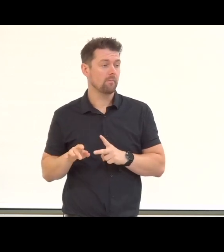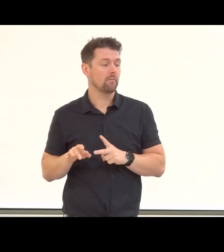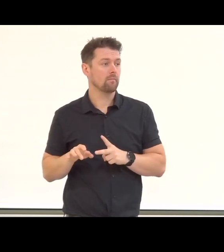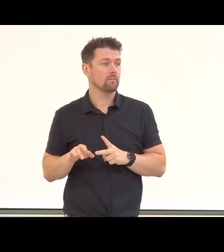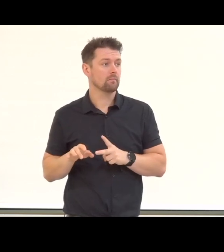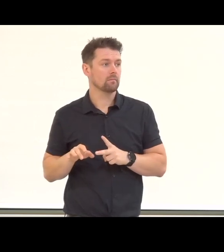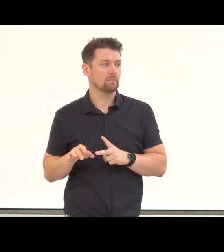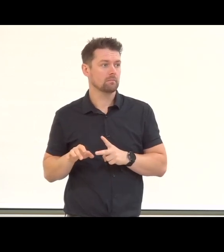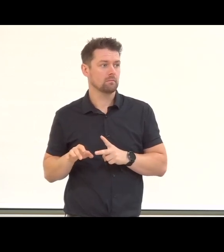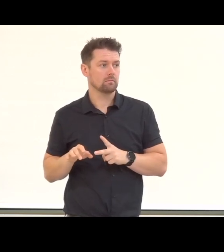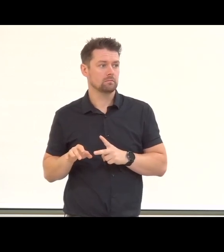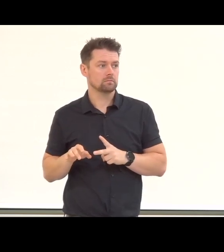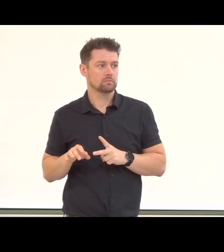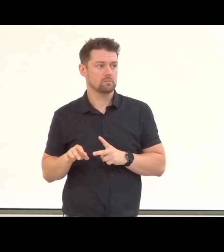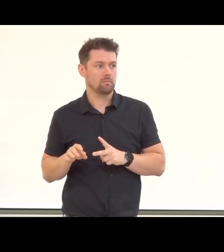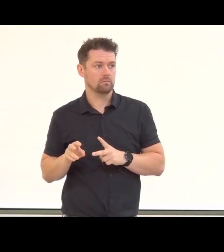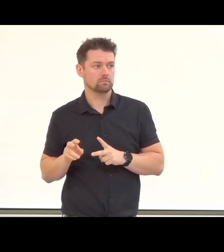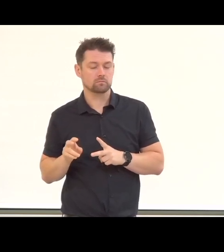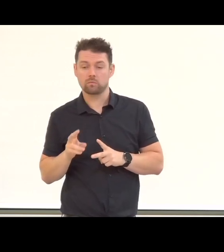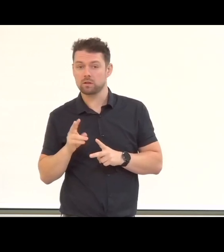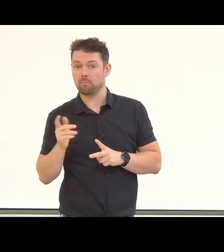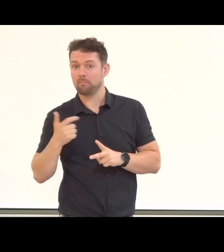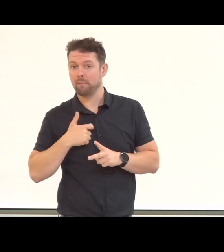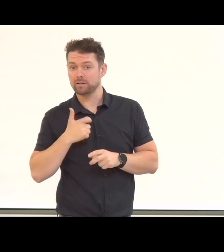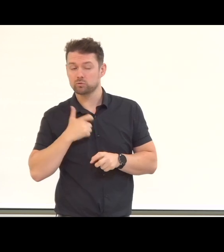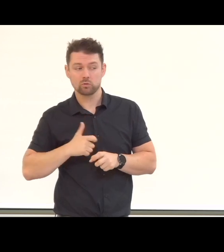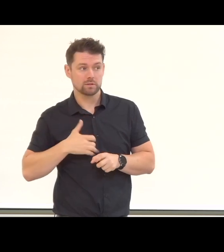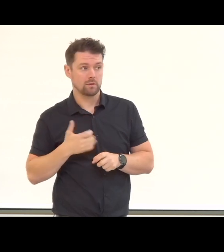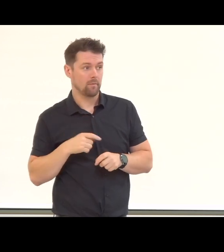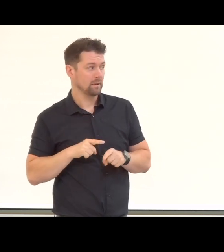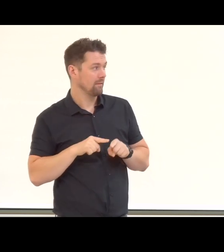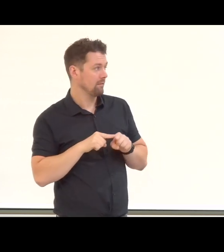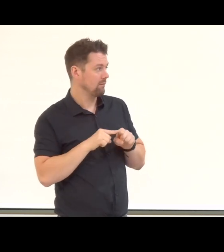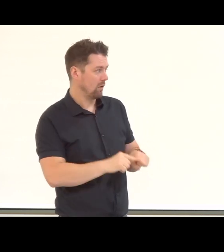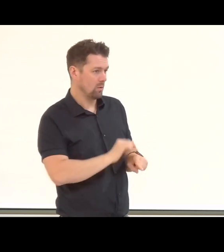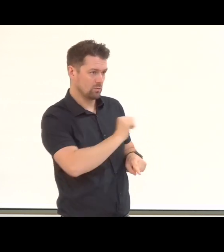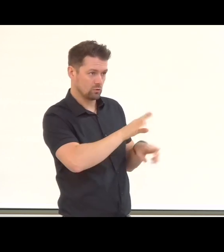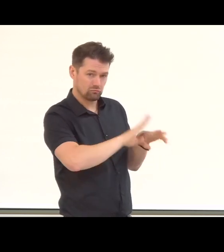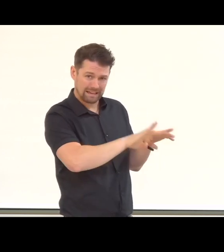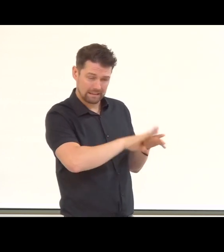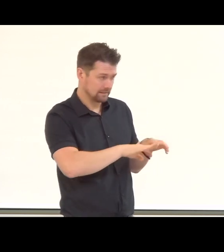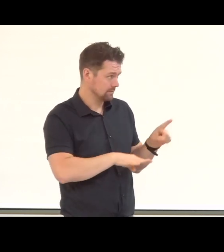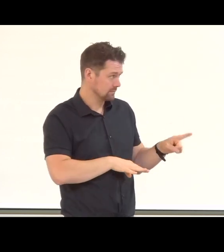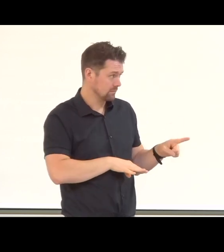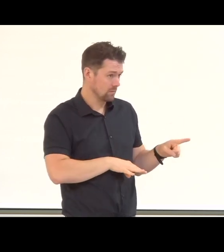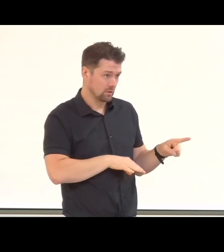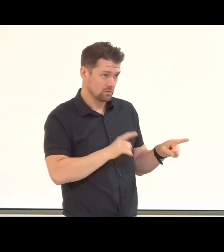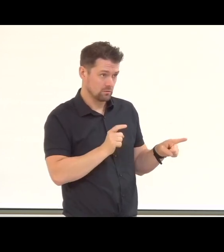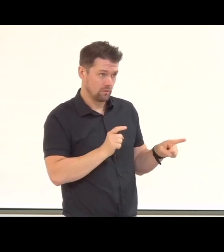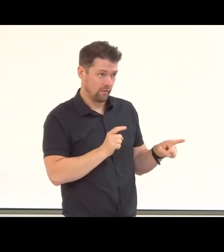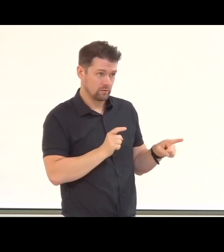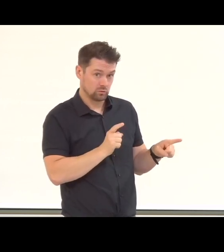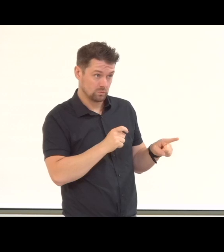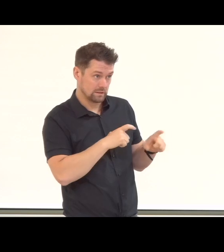of my students followed also some training in mission support. So do you still do that? And in particular for next year, for